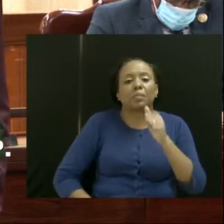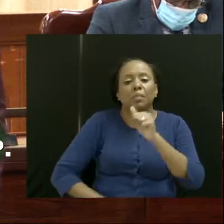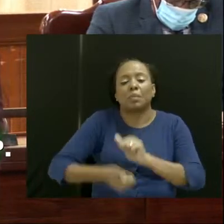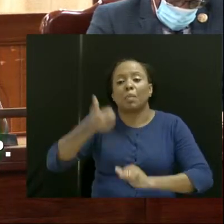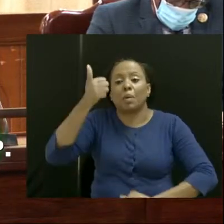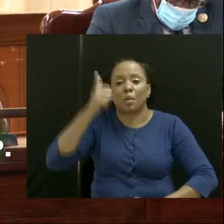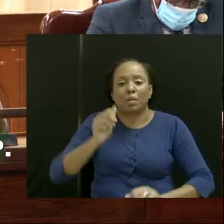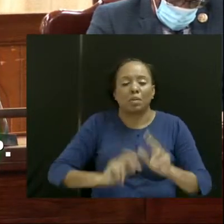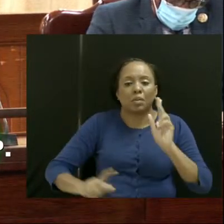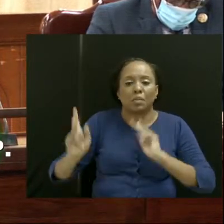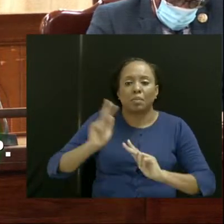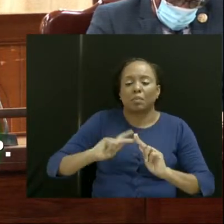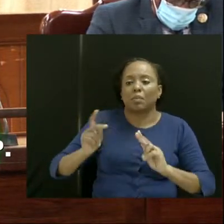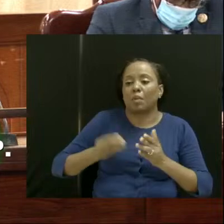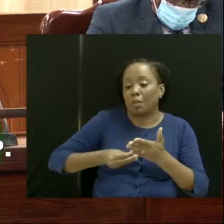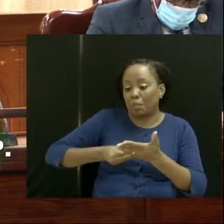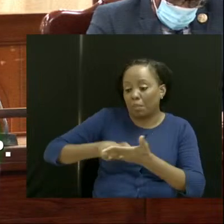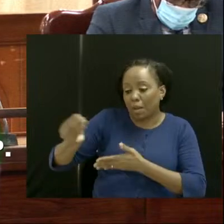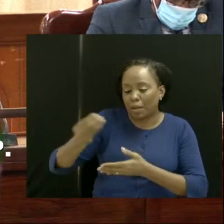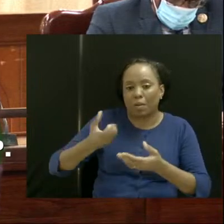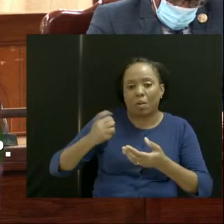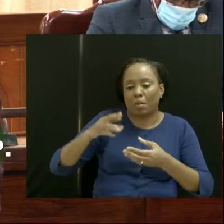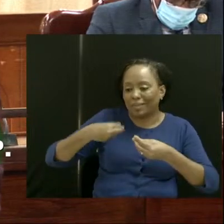been shunning this.